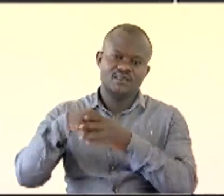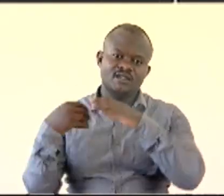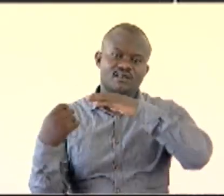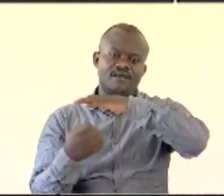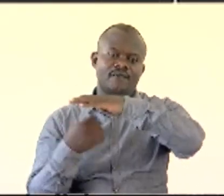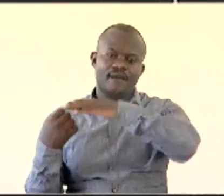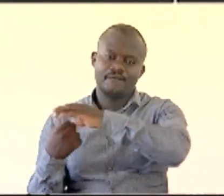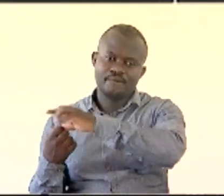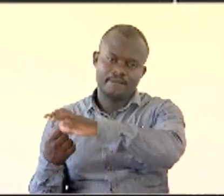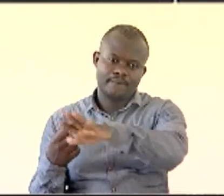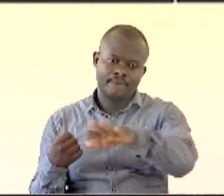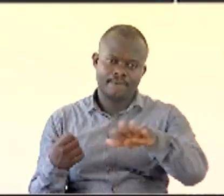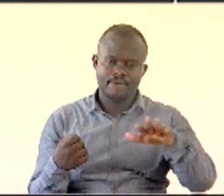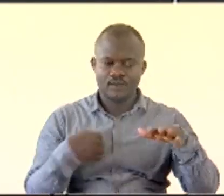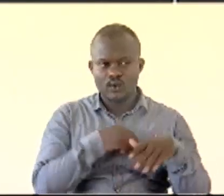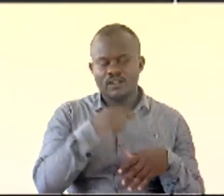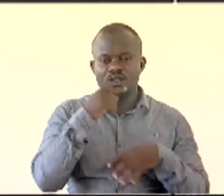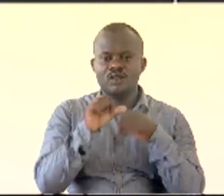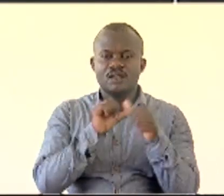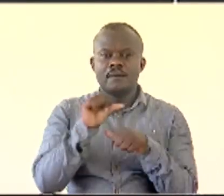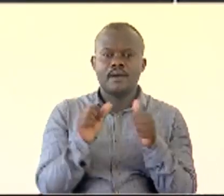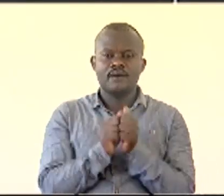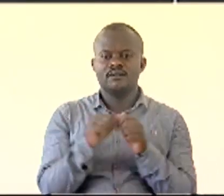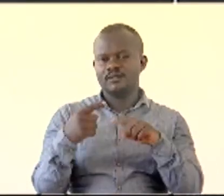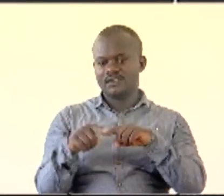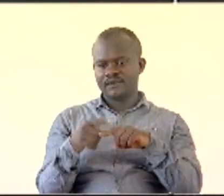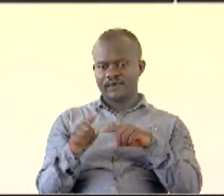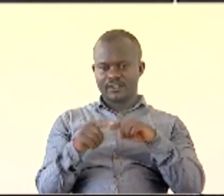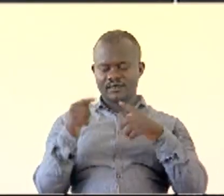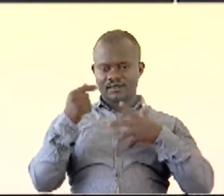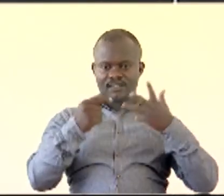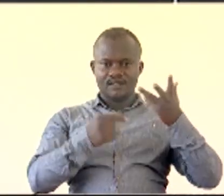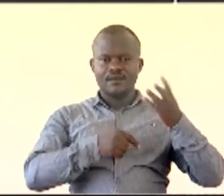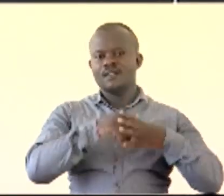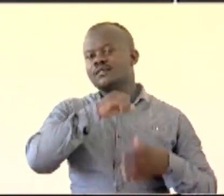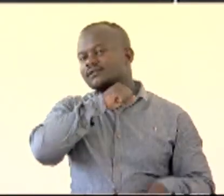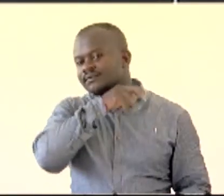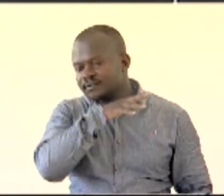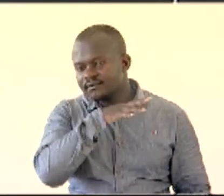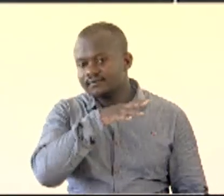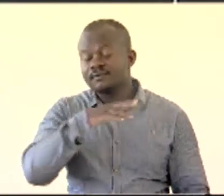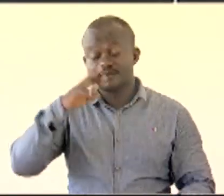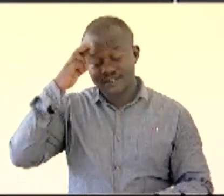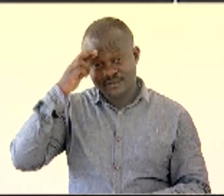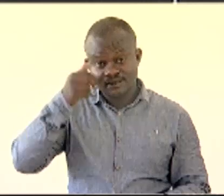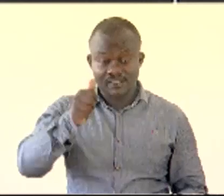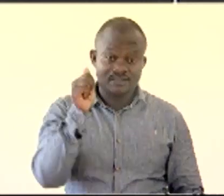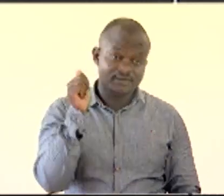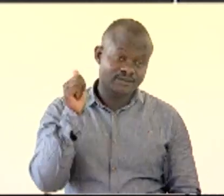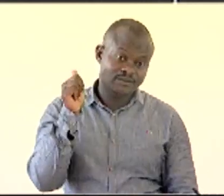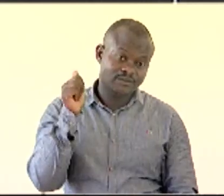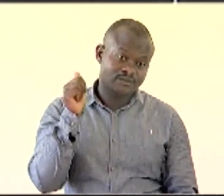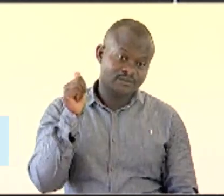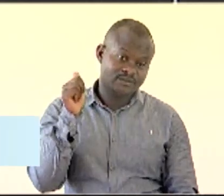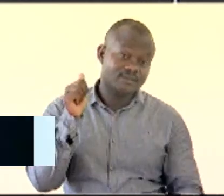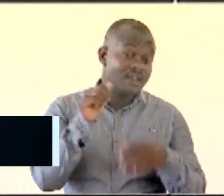environment. We talked about different types of pollution. Do you remember them?